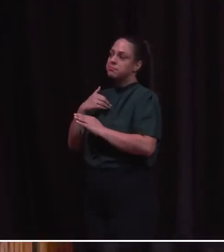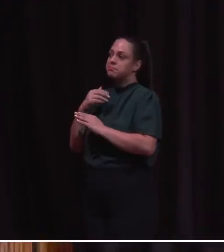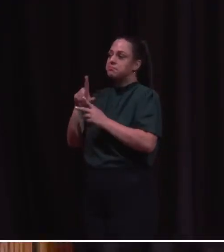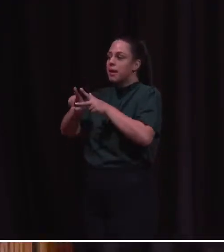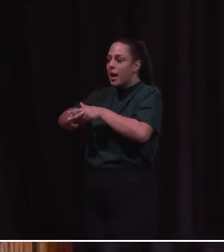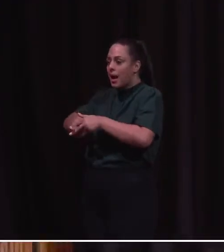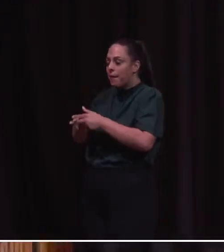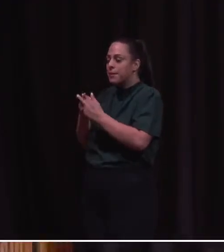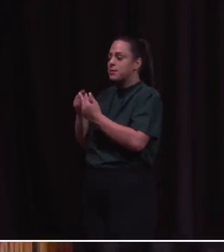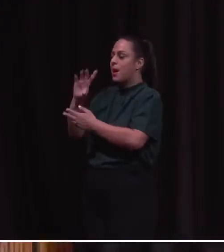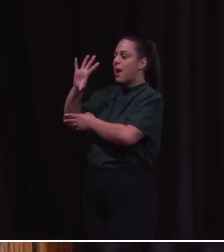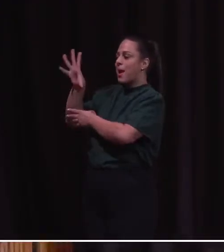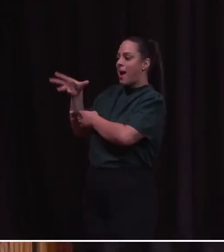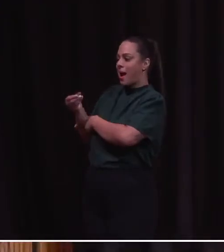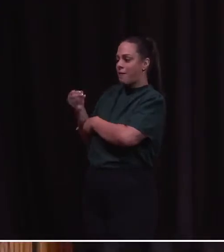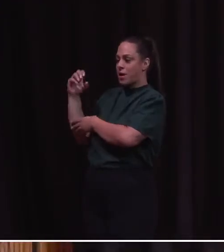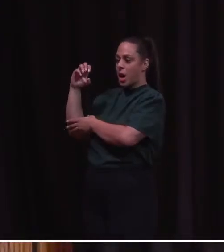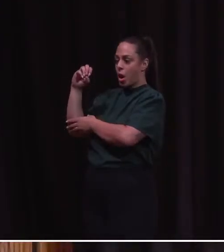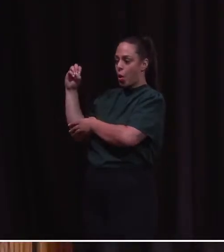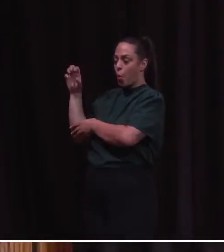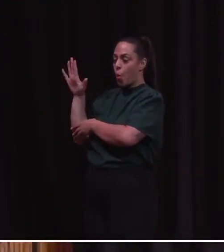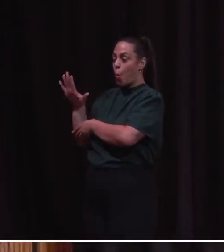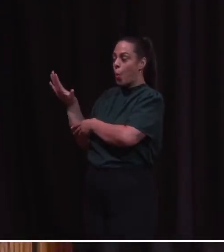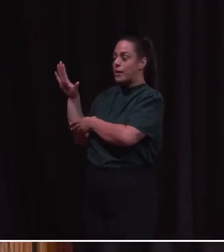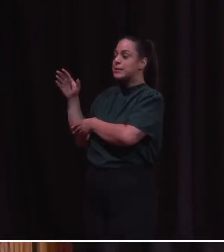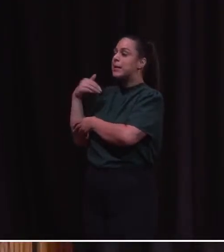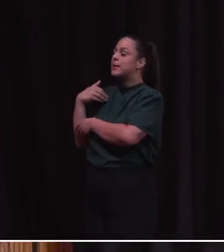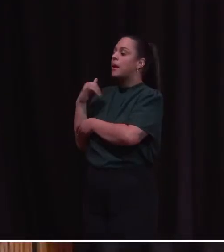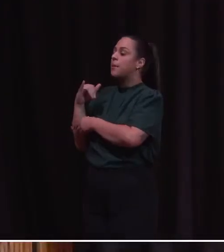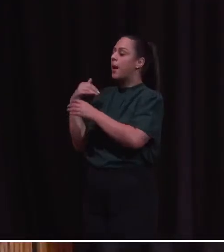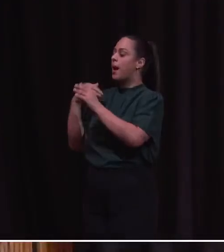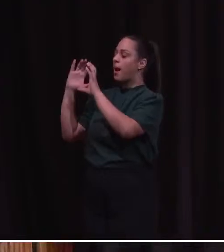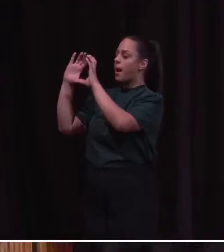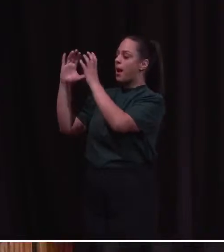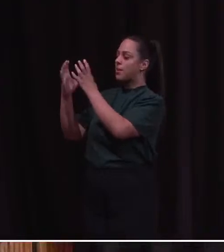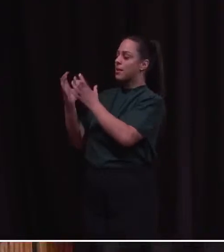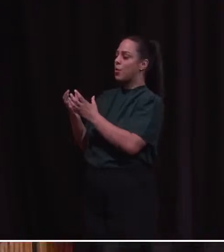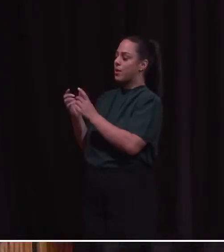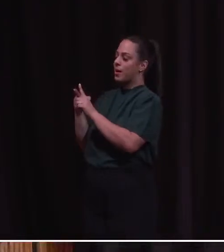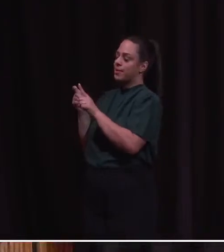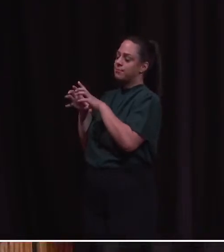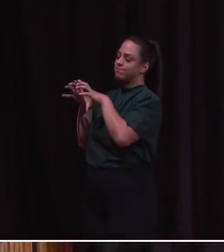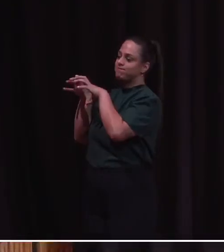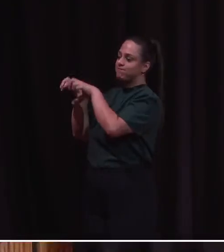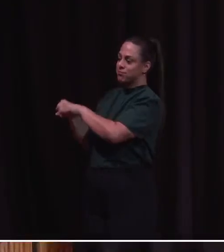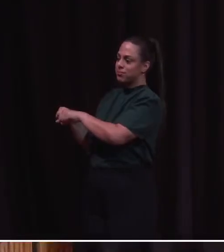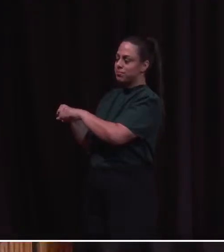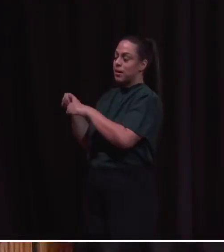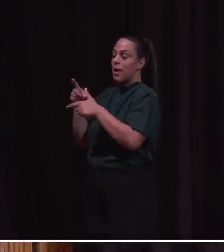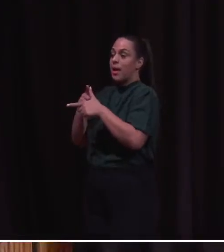gender also is a colonial category. Thus, gender